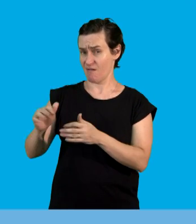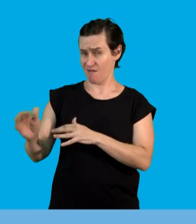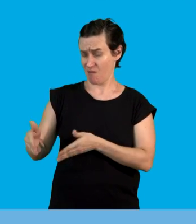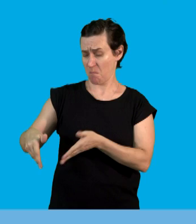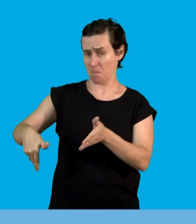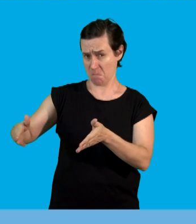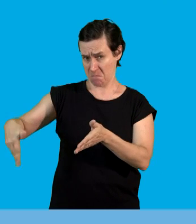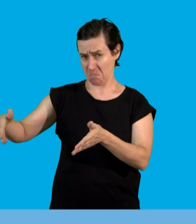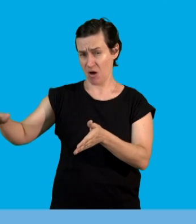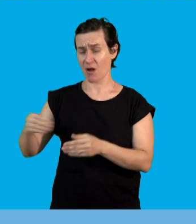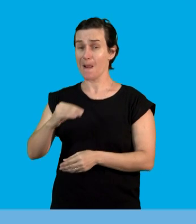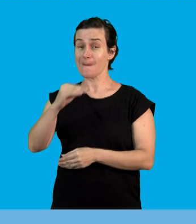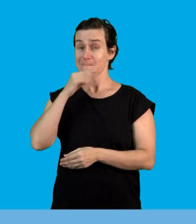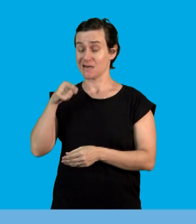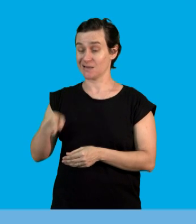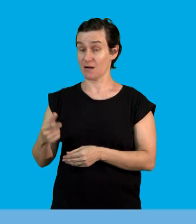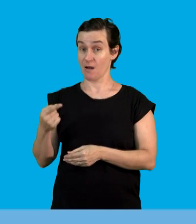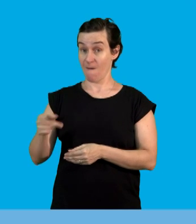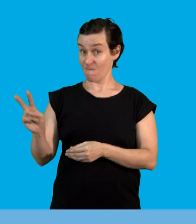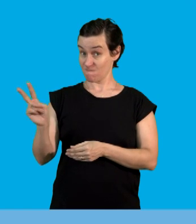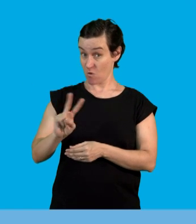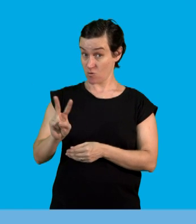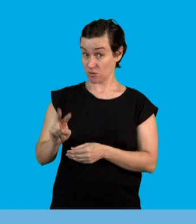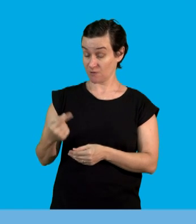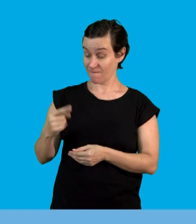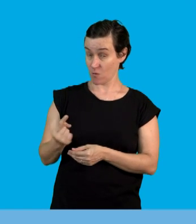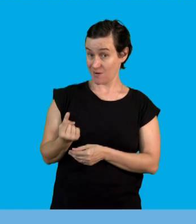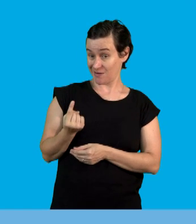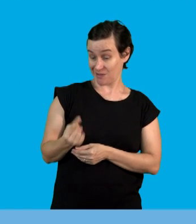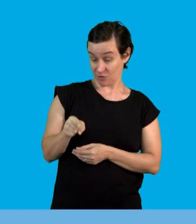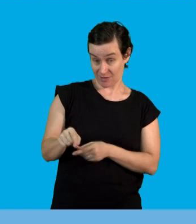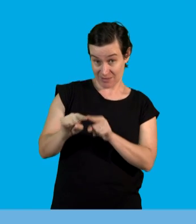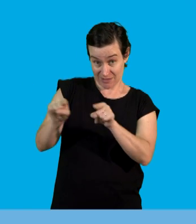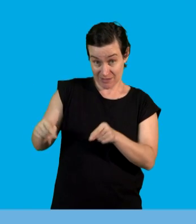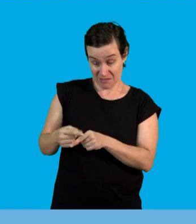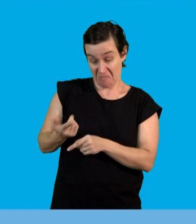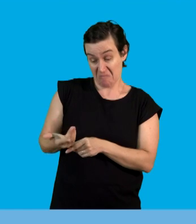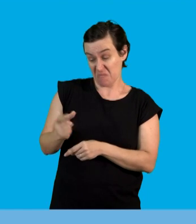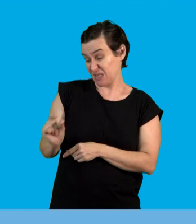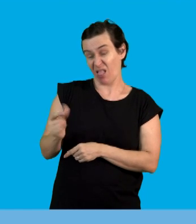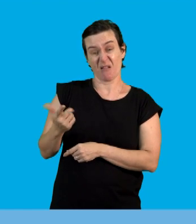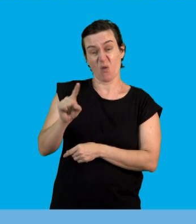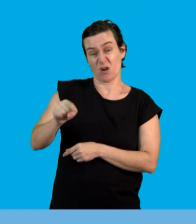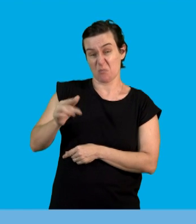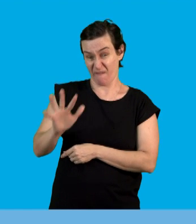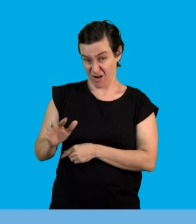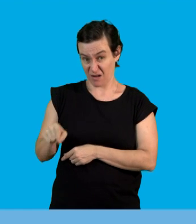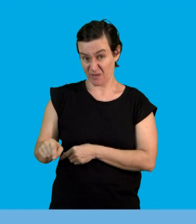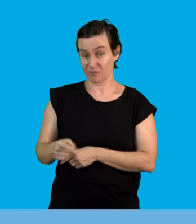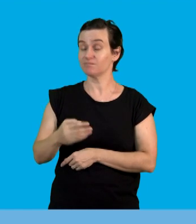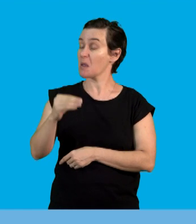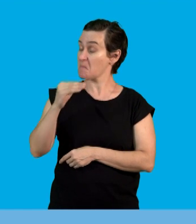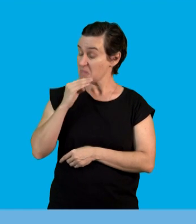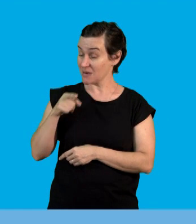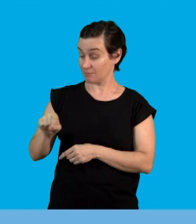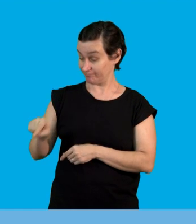means the voltage provided, or the voltage provided by this cell, if it's 1,5, it means also